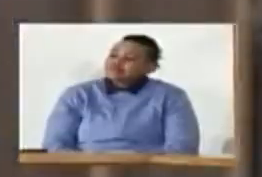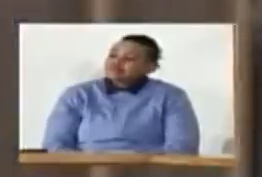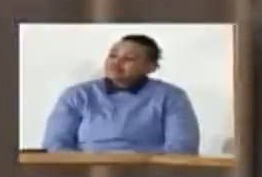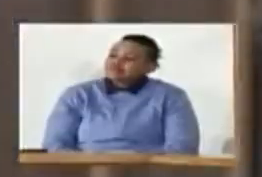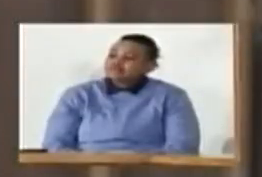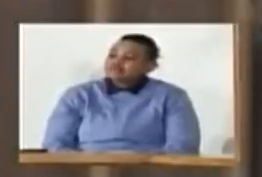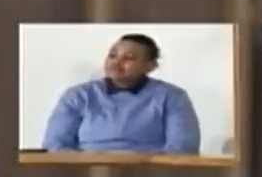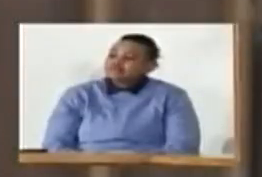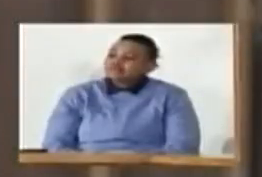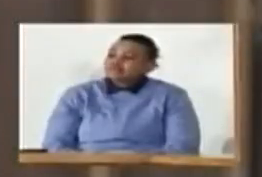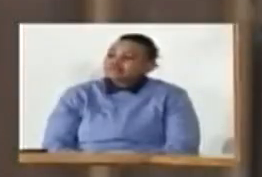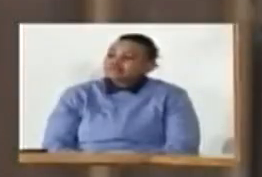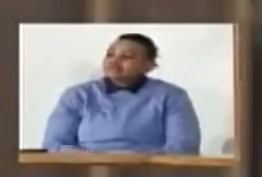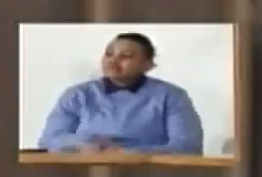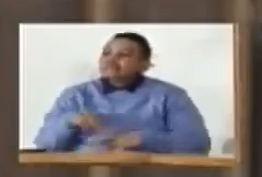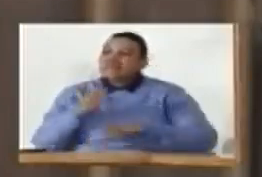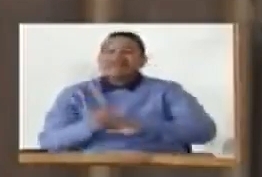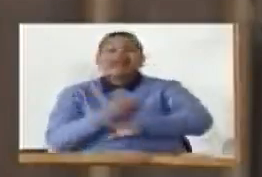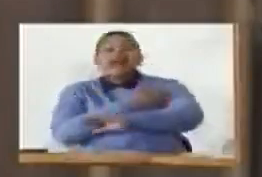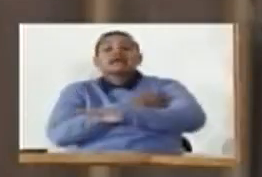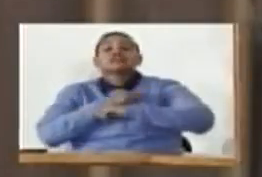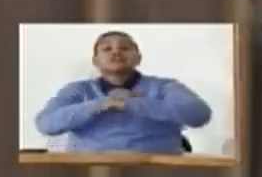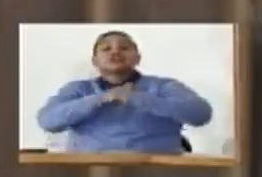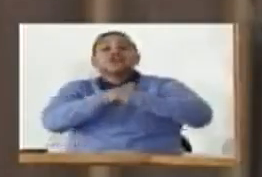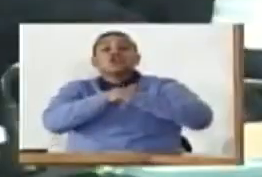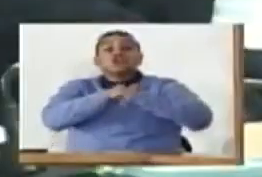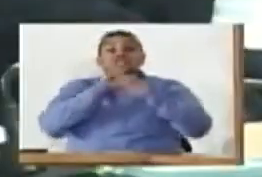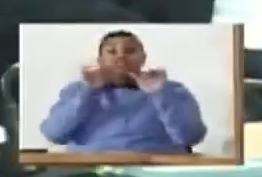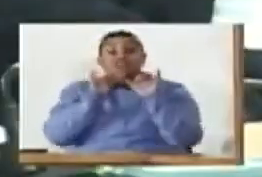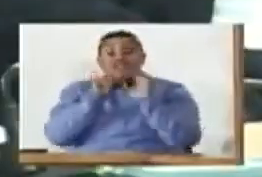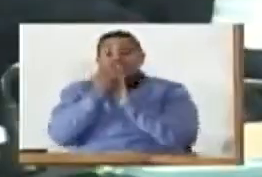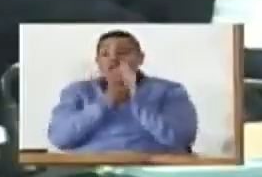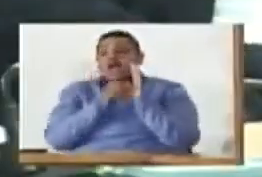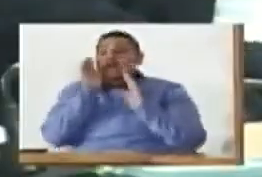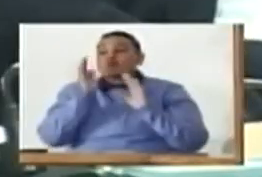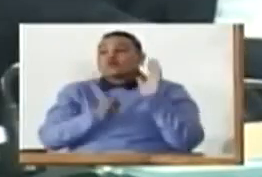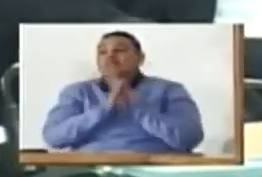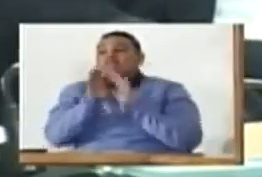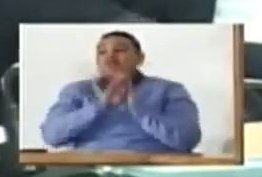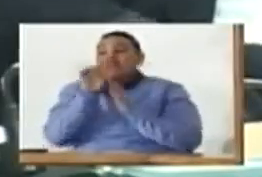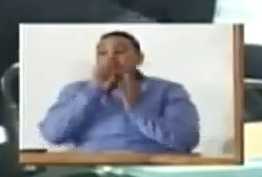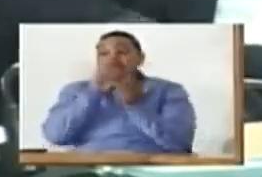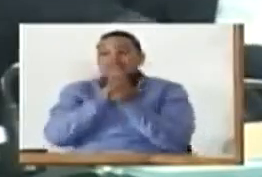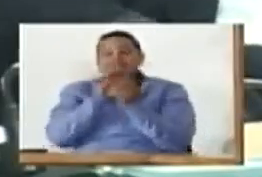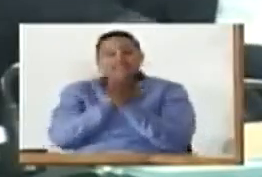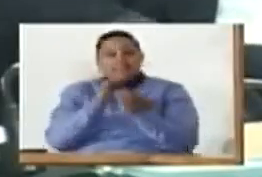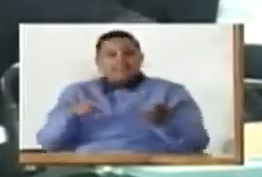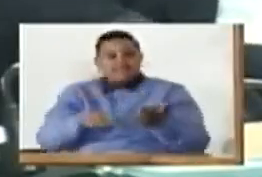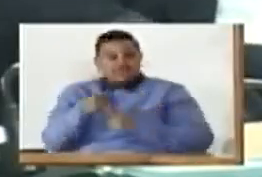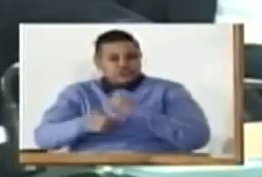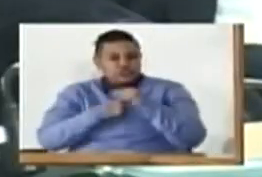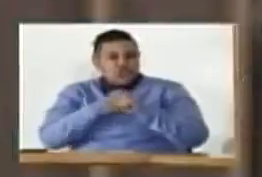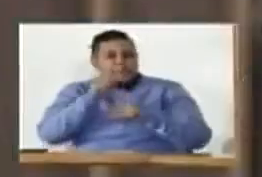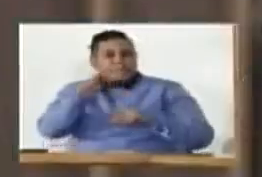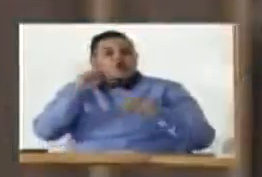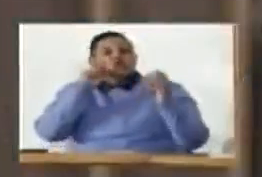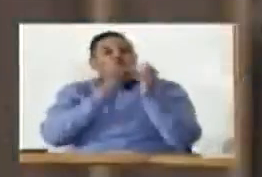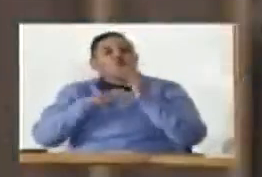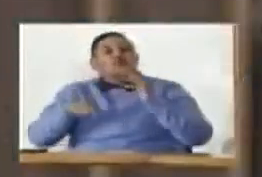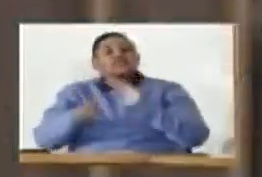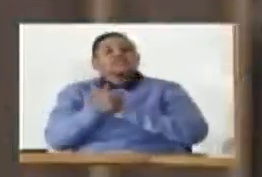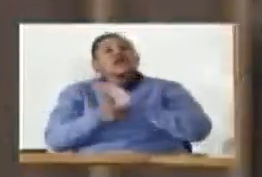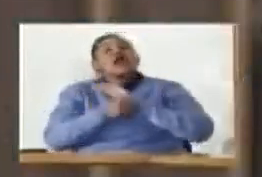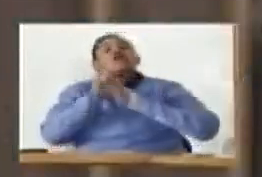The Enhanced Security Measures Act will be developed and tabled this year. It must be noted that this